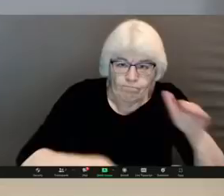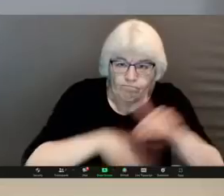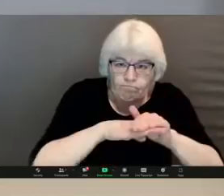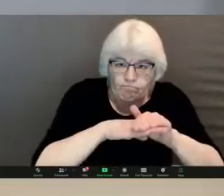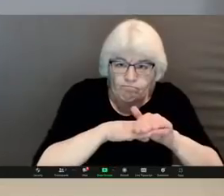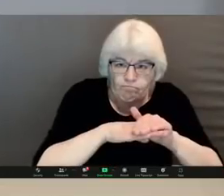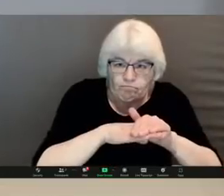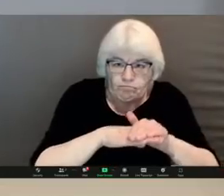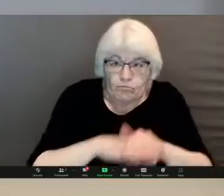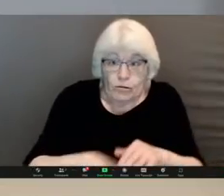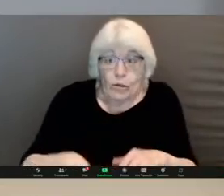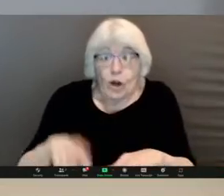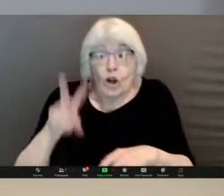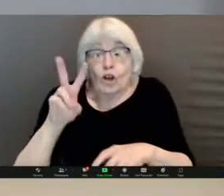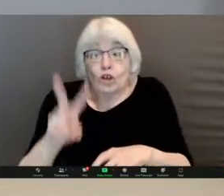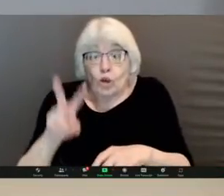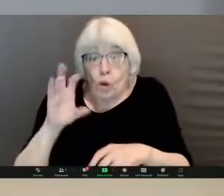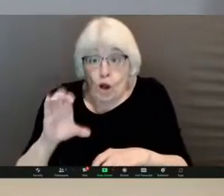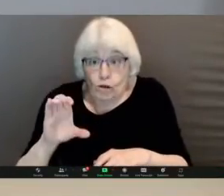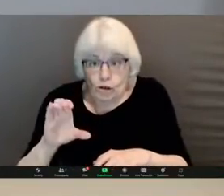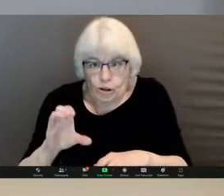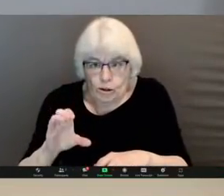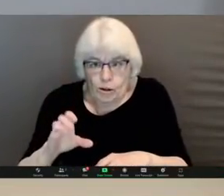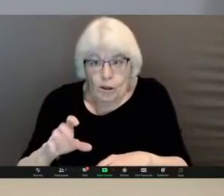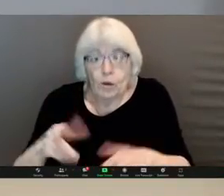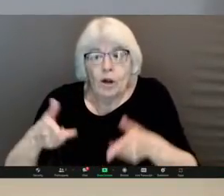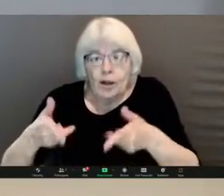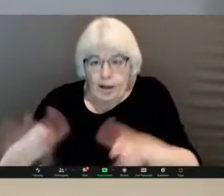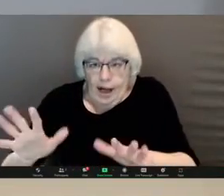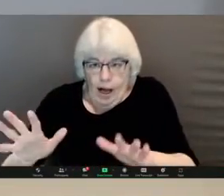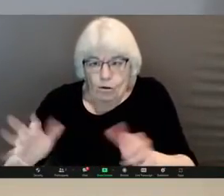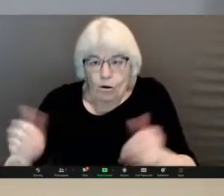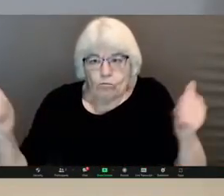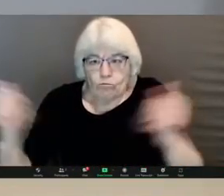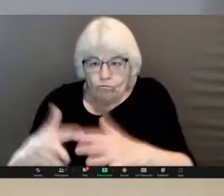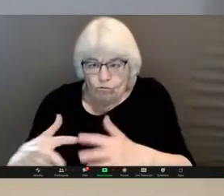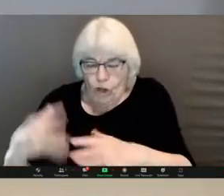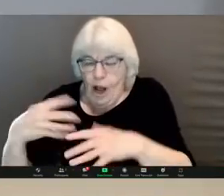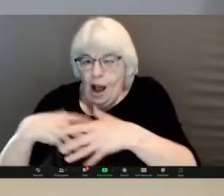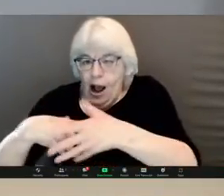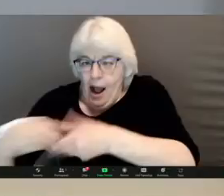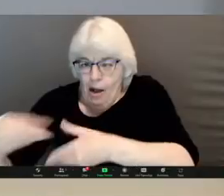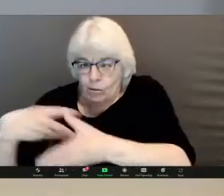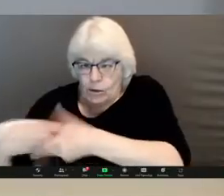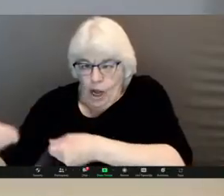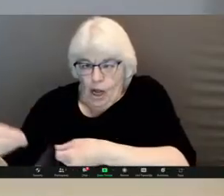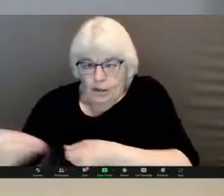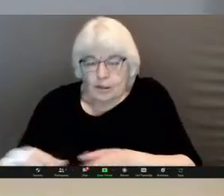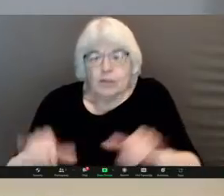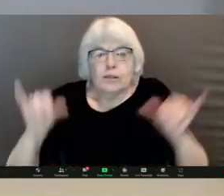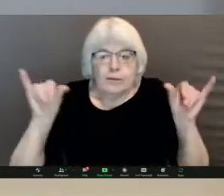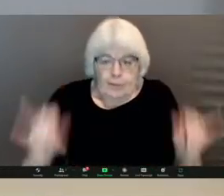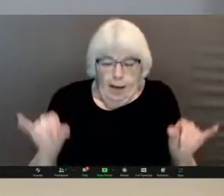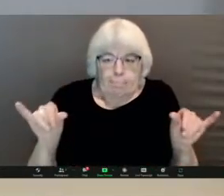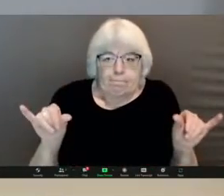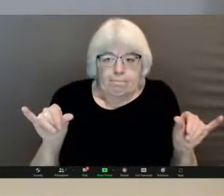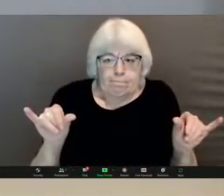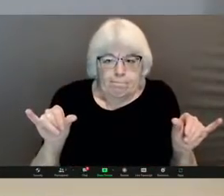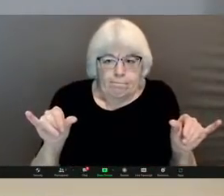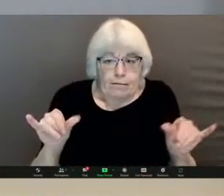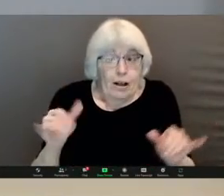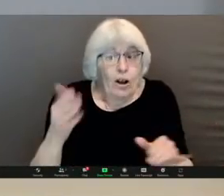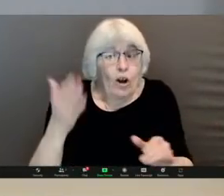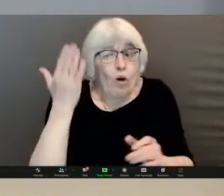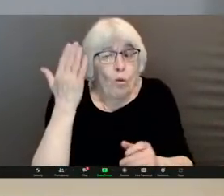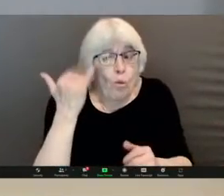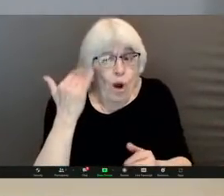However, we know the Delta variant is a game changer, and our goal line is changing because the virus is changing. And as we have done